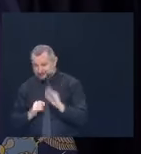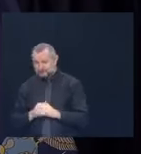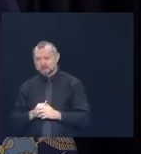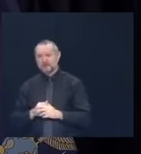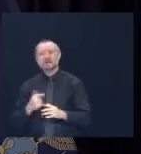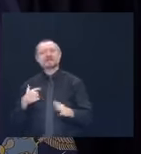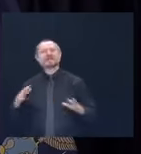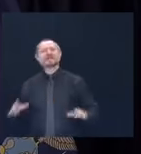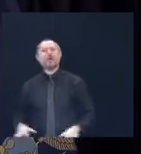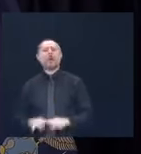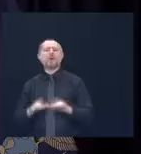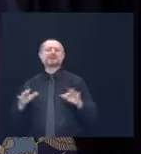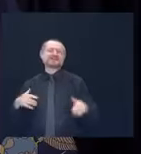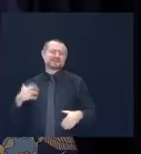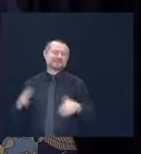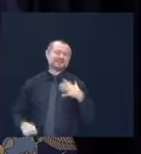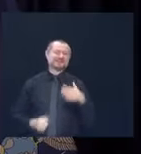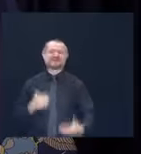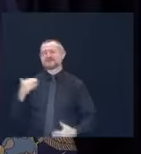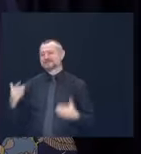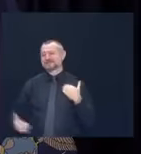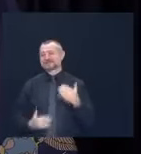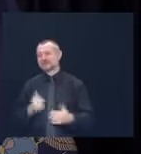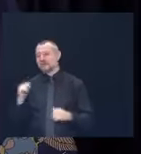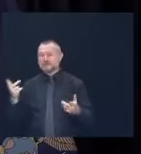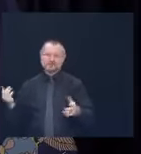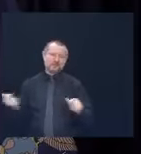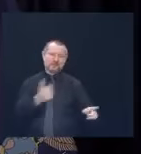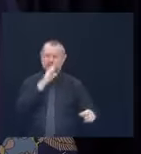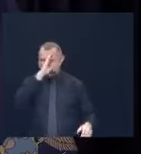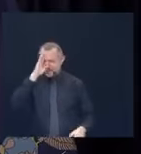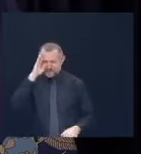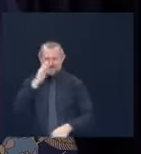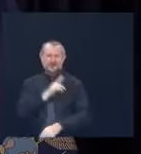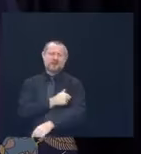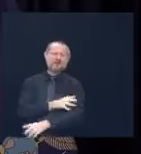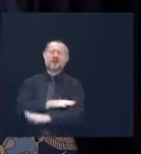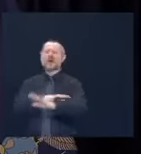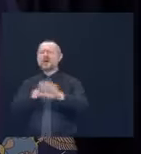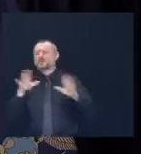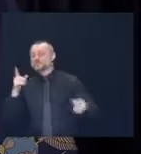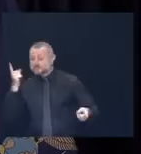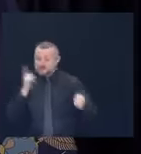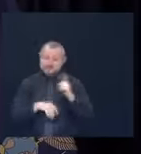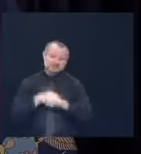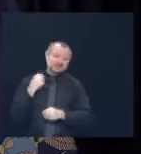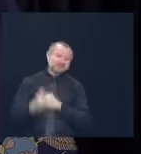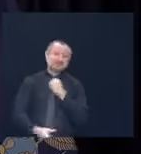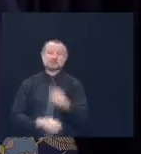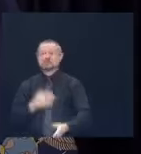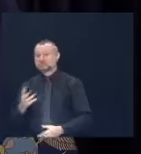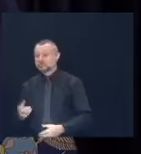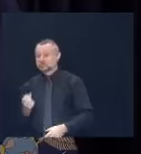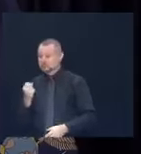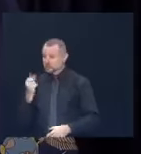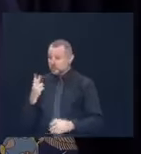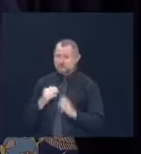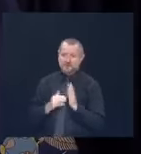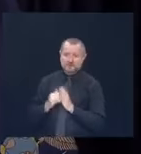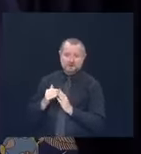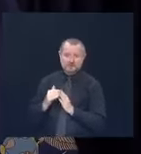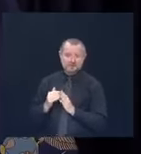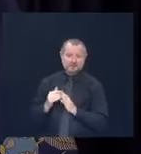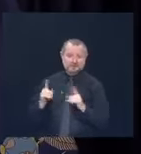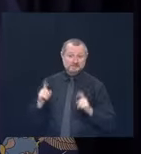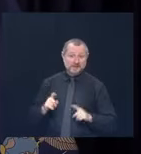earth. Every hospital, every clinic, everyone we knew. 12 million COVID tests over